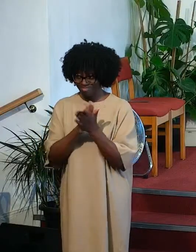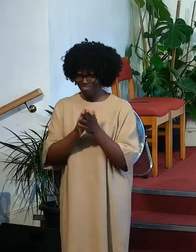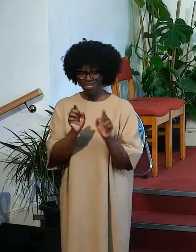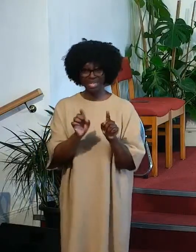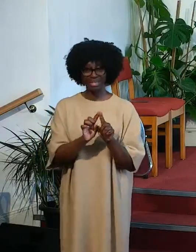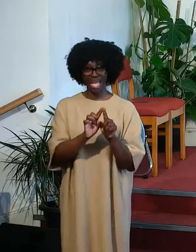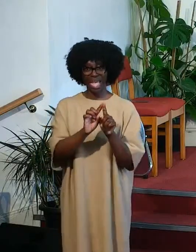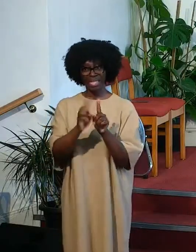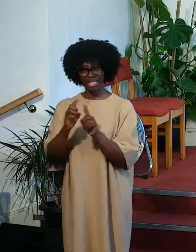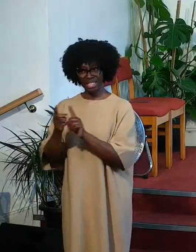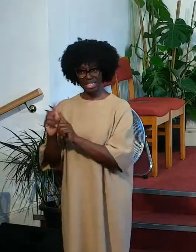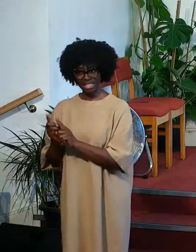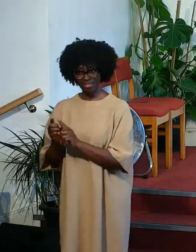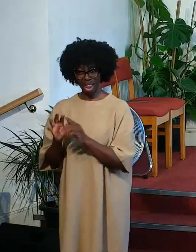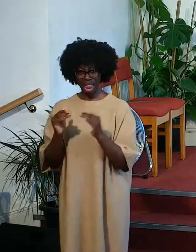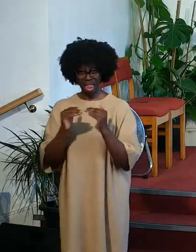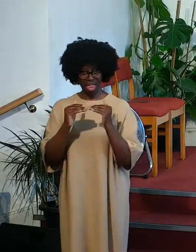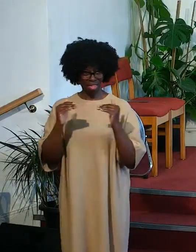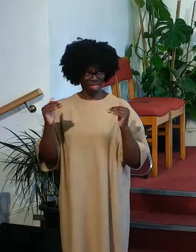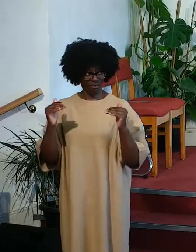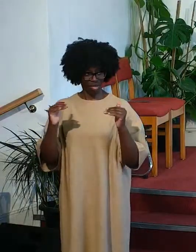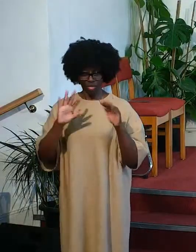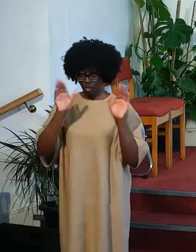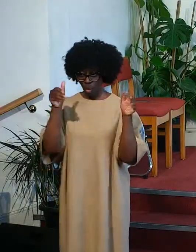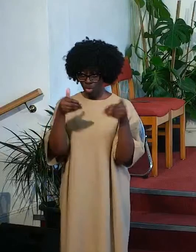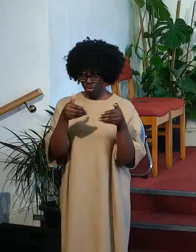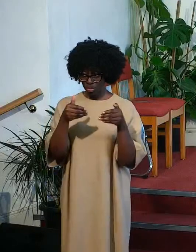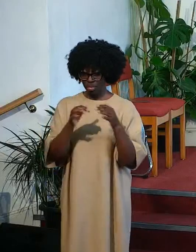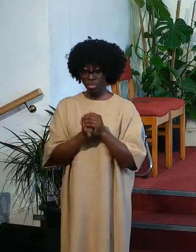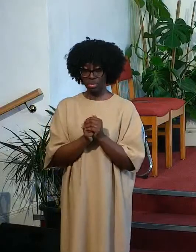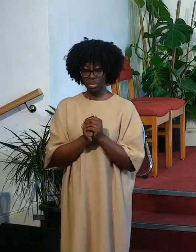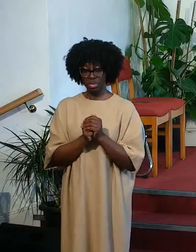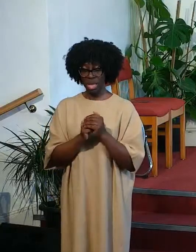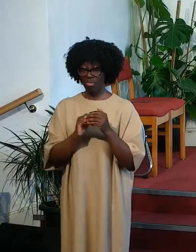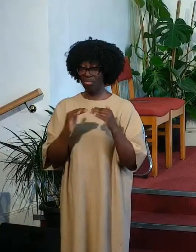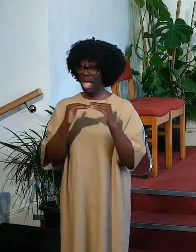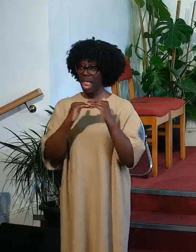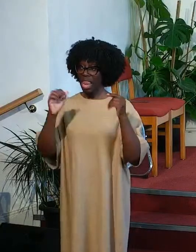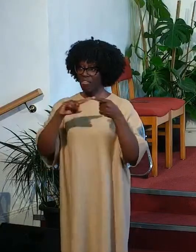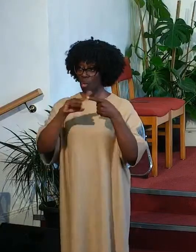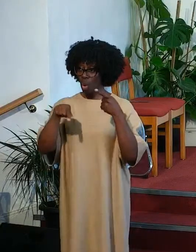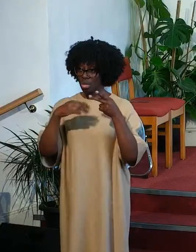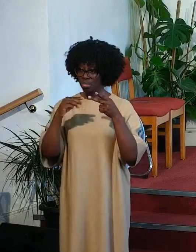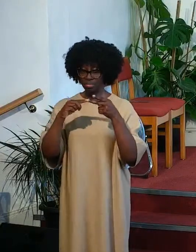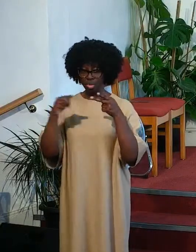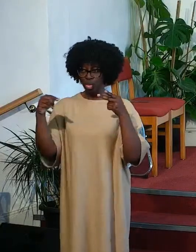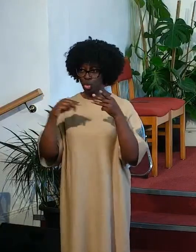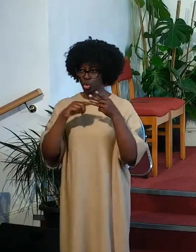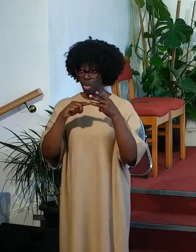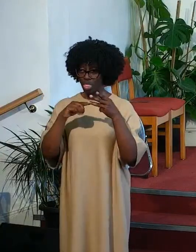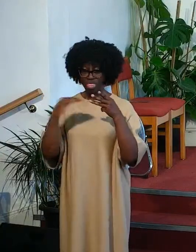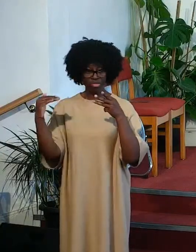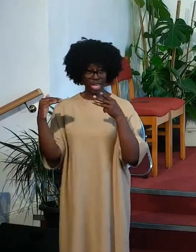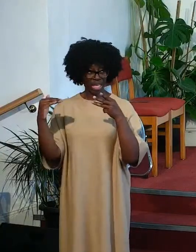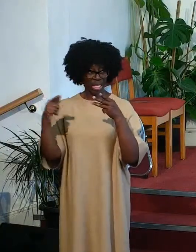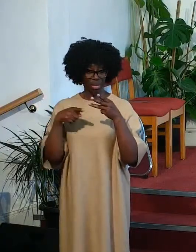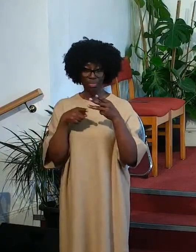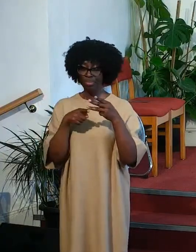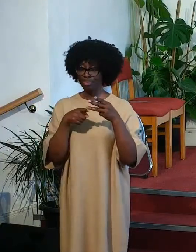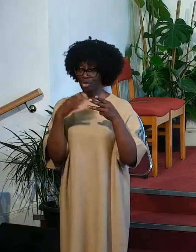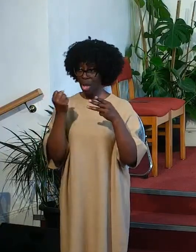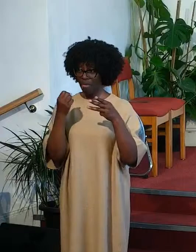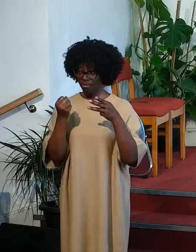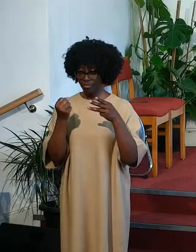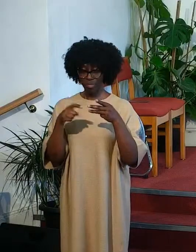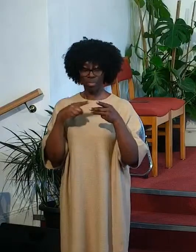classification, there's level 1, level 2, and level 3. Okay, level 1, this is where